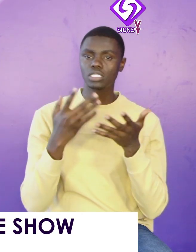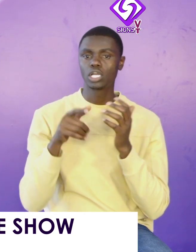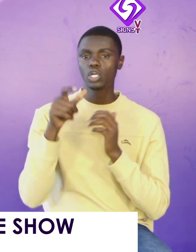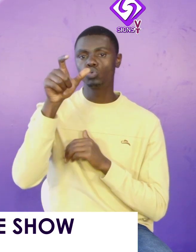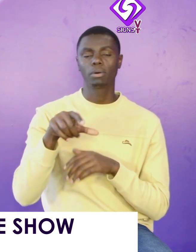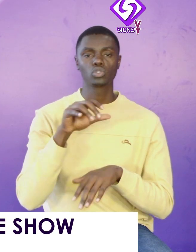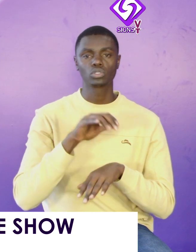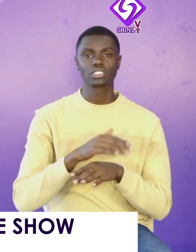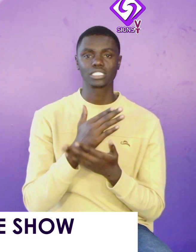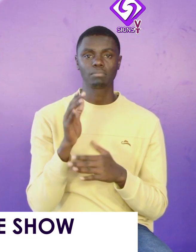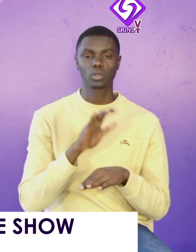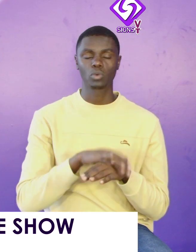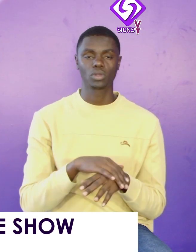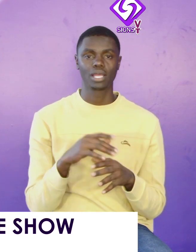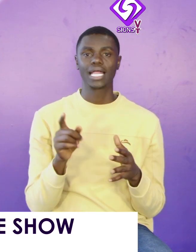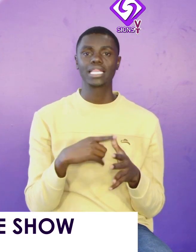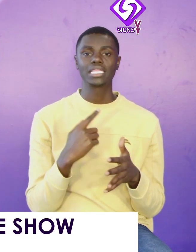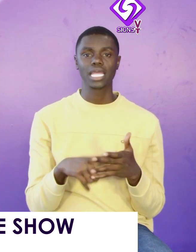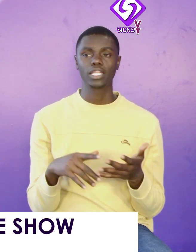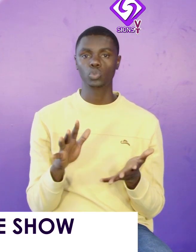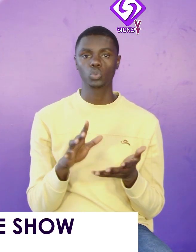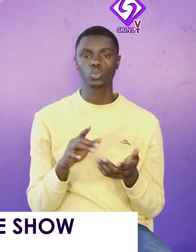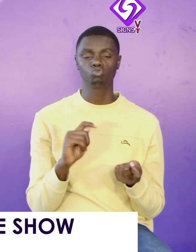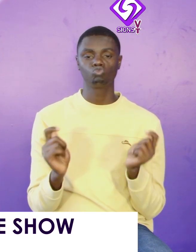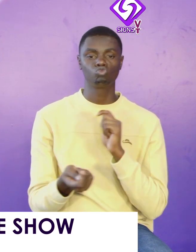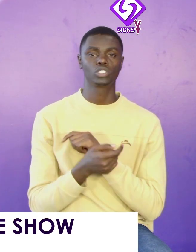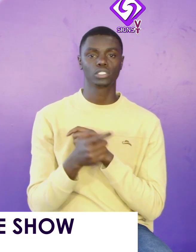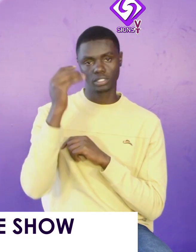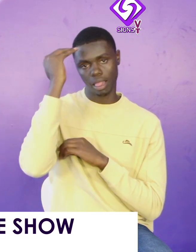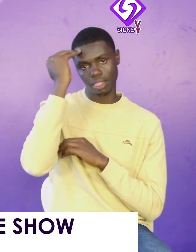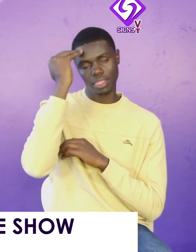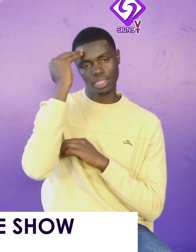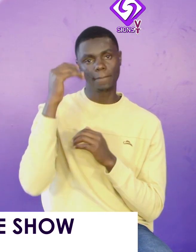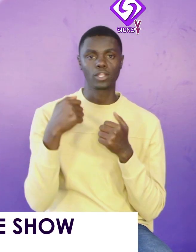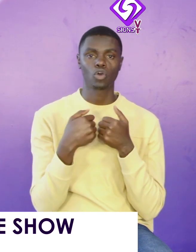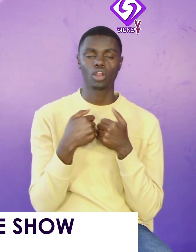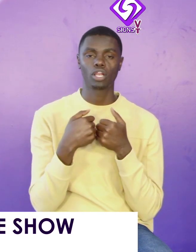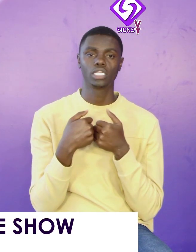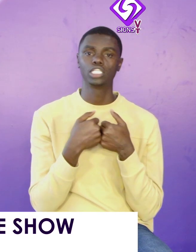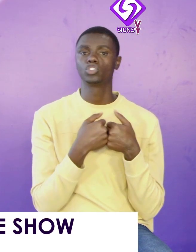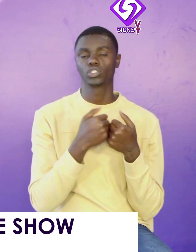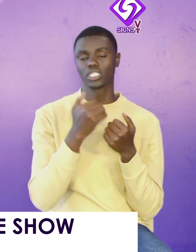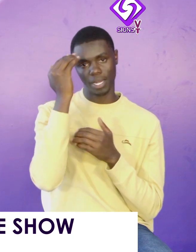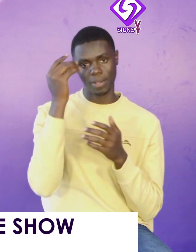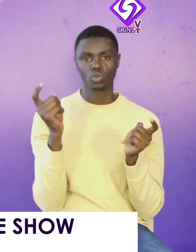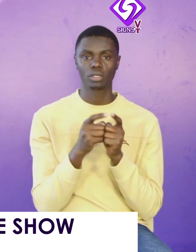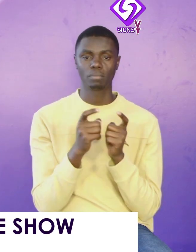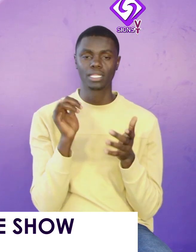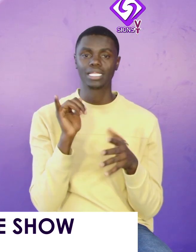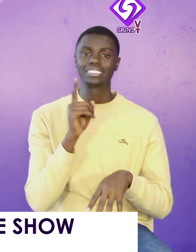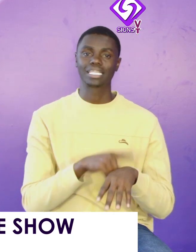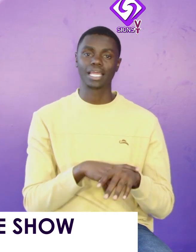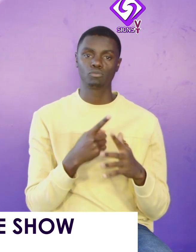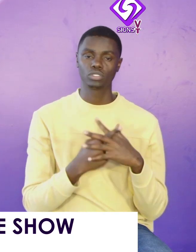Then it distracts. That's how you distract mental torture. You distract mental torture the moment you start talking.